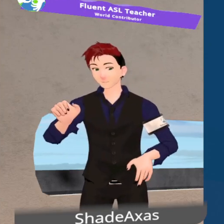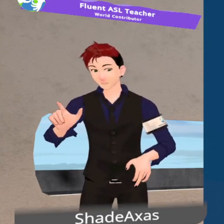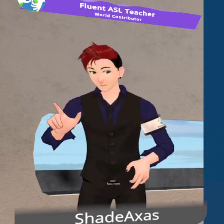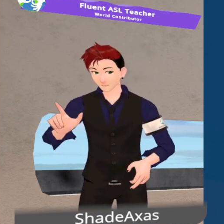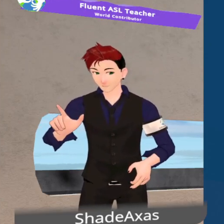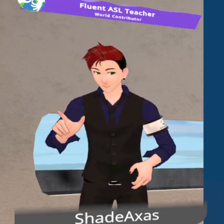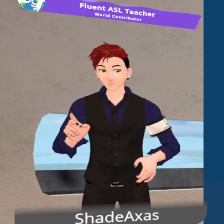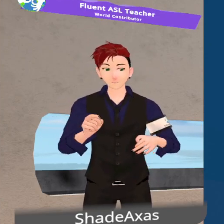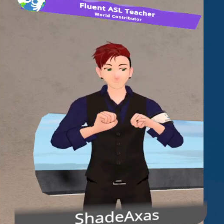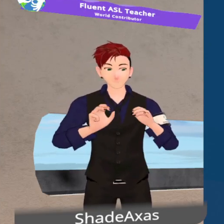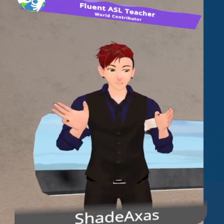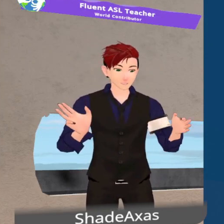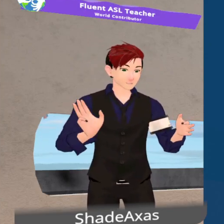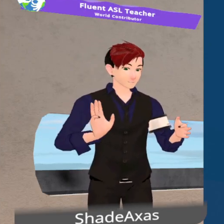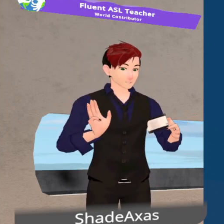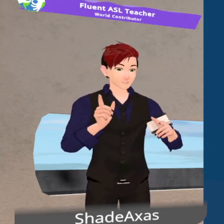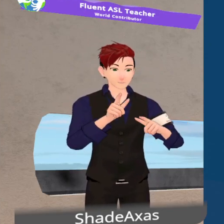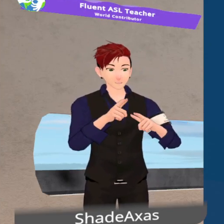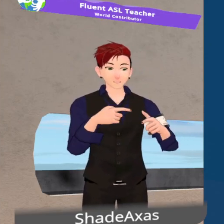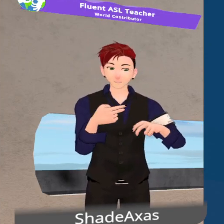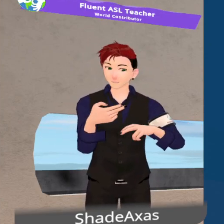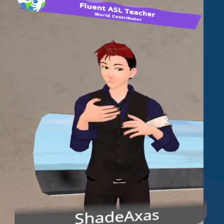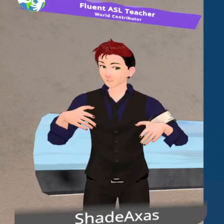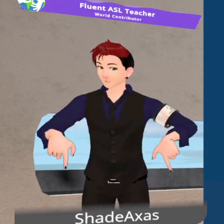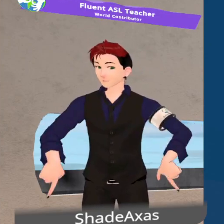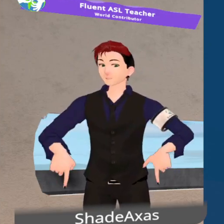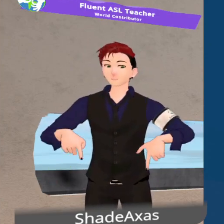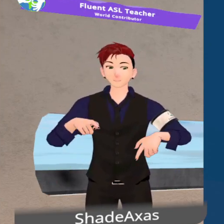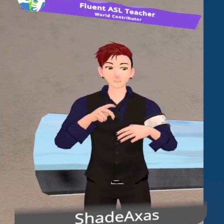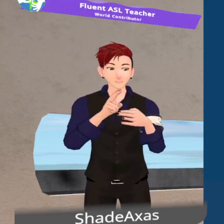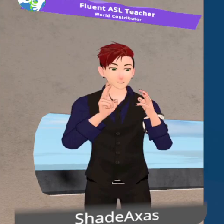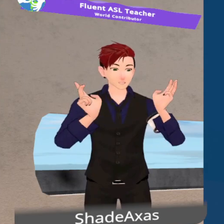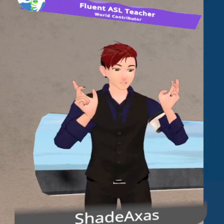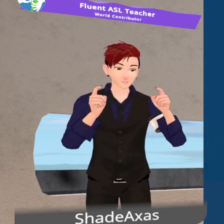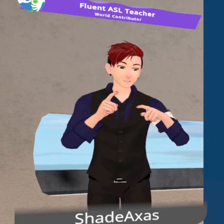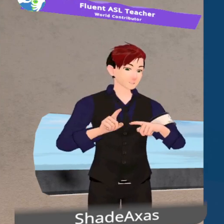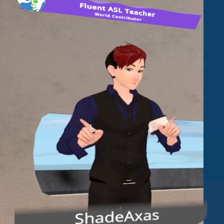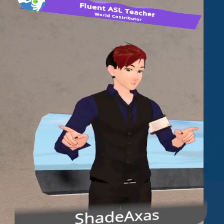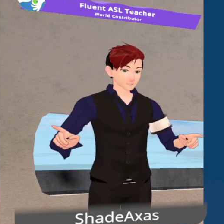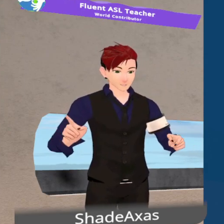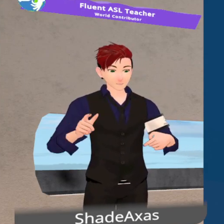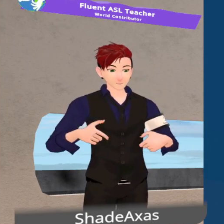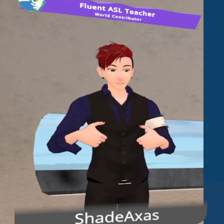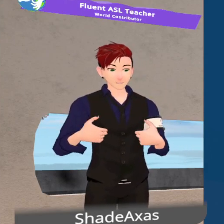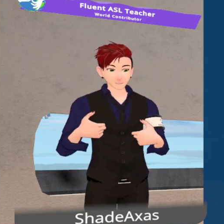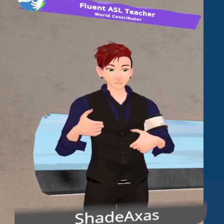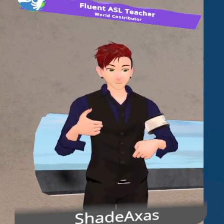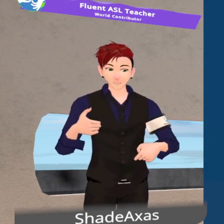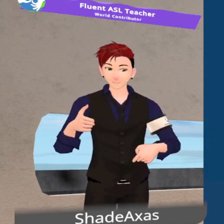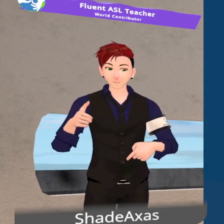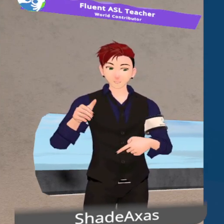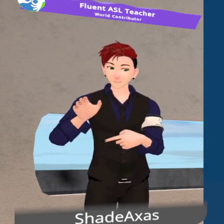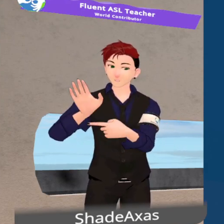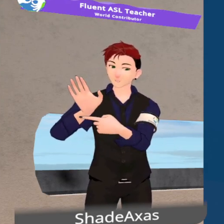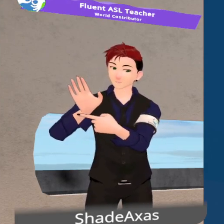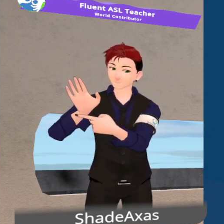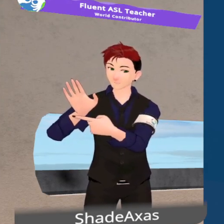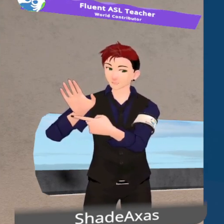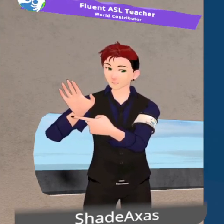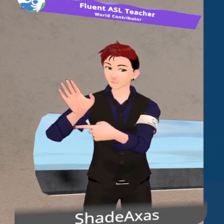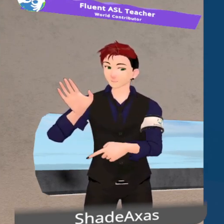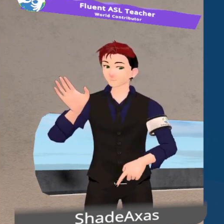Okay. So ASL, obviously the letters that we use here in VR are completely different than what you use in real life because we don't